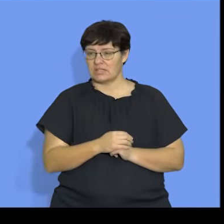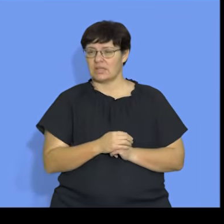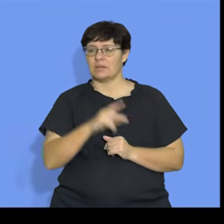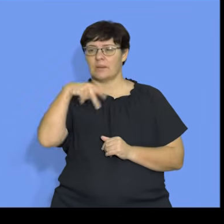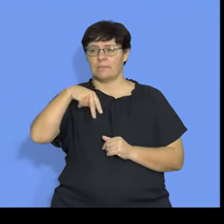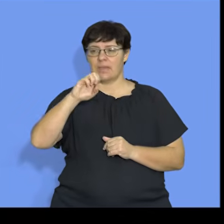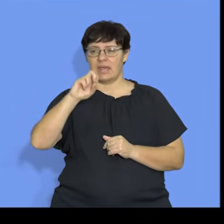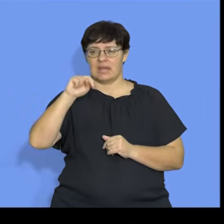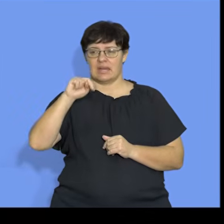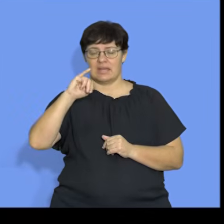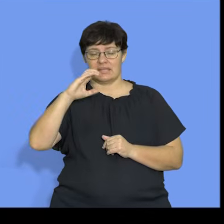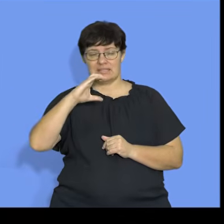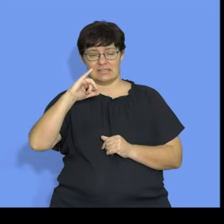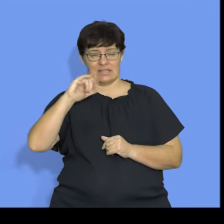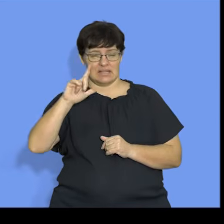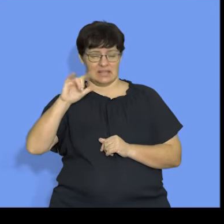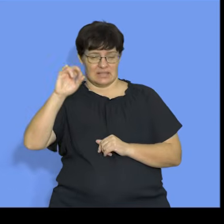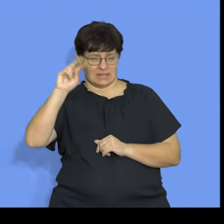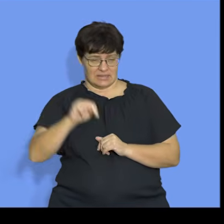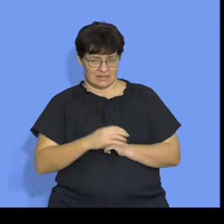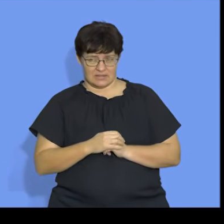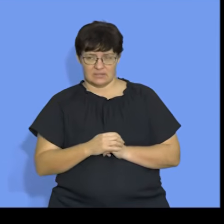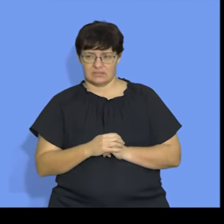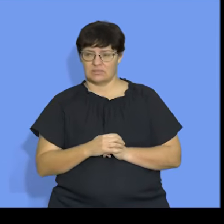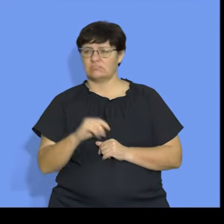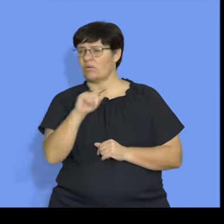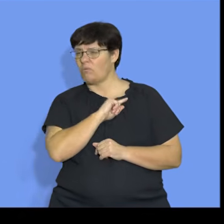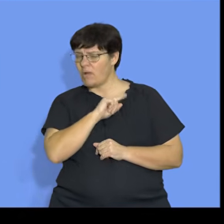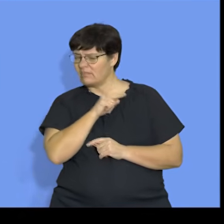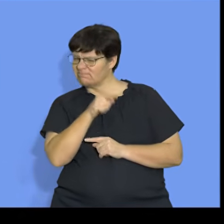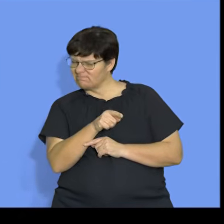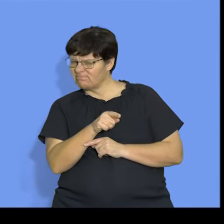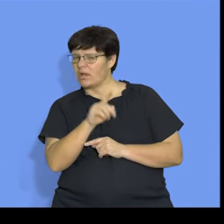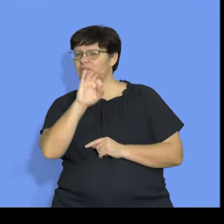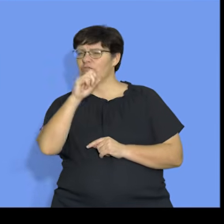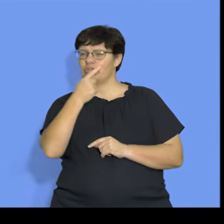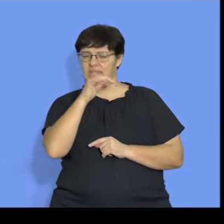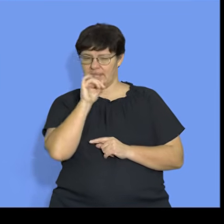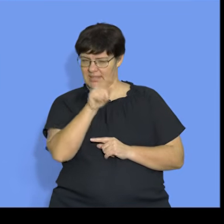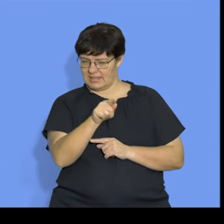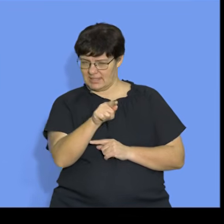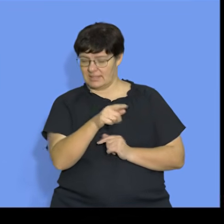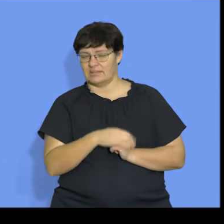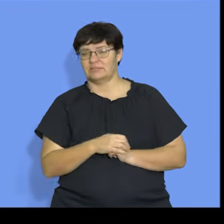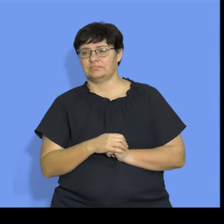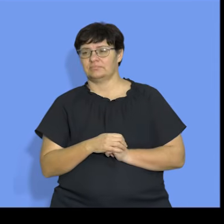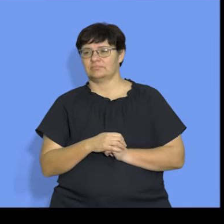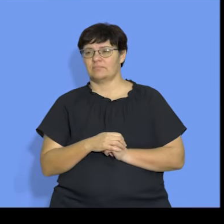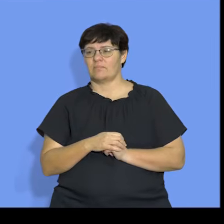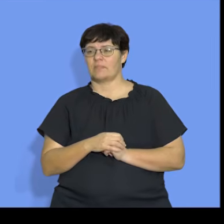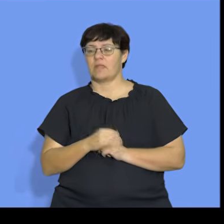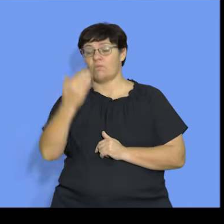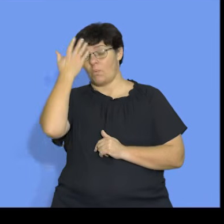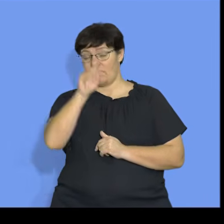penicillin. All right, so we see penicillin. Why is it a microorganism? We know it's a fungus, and